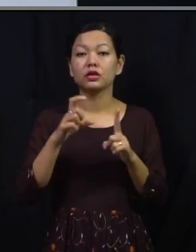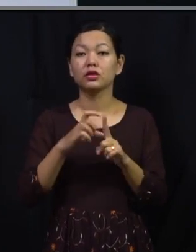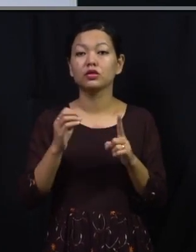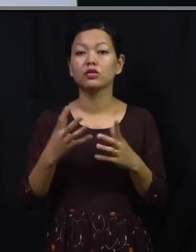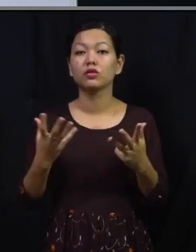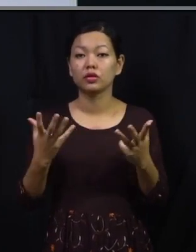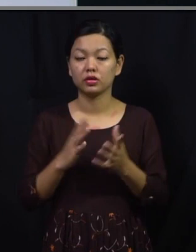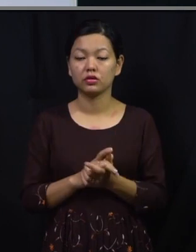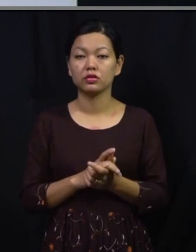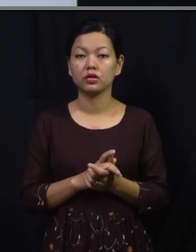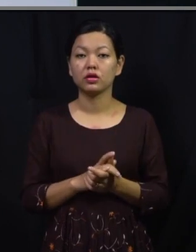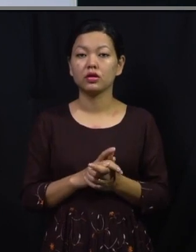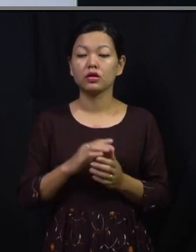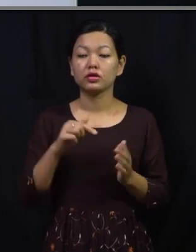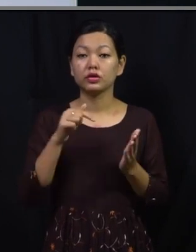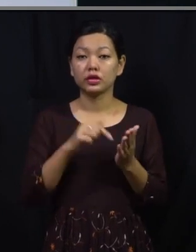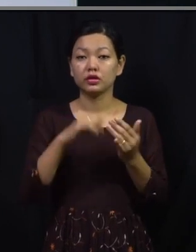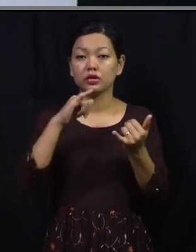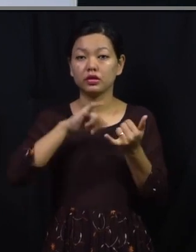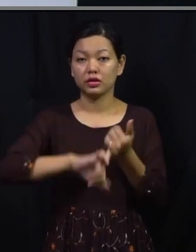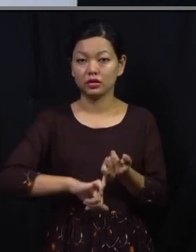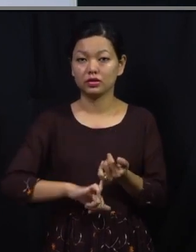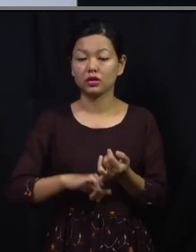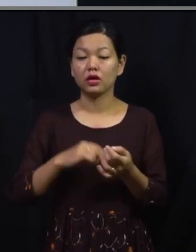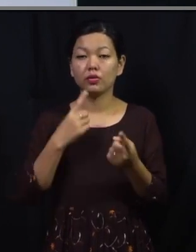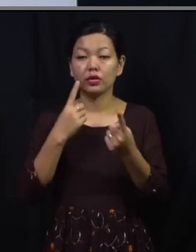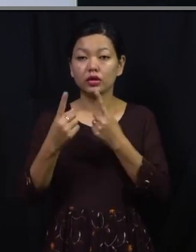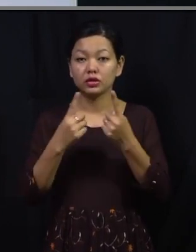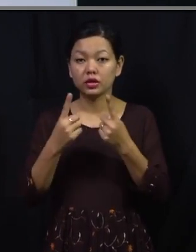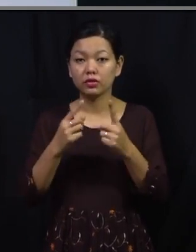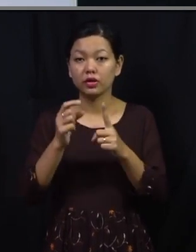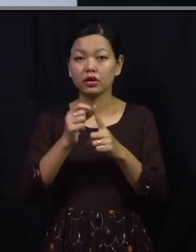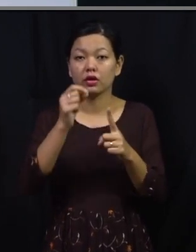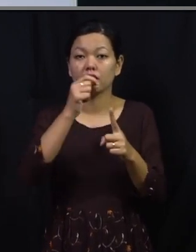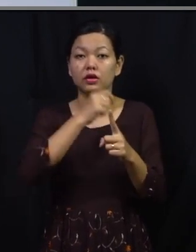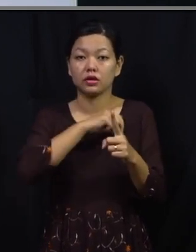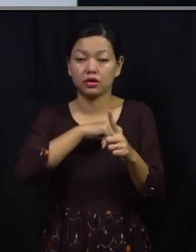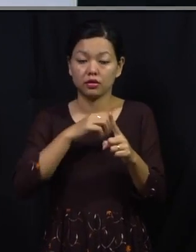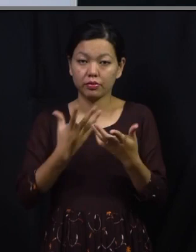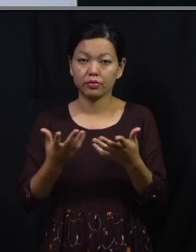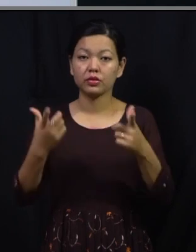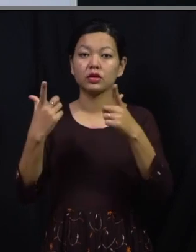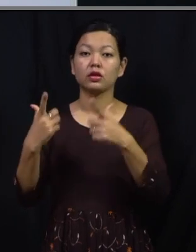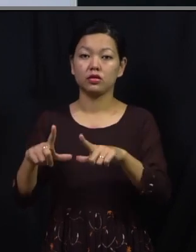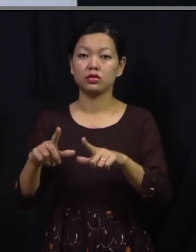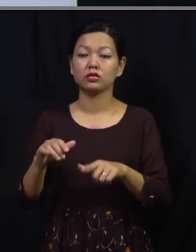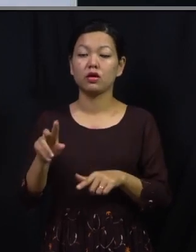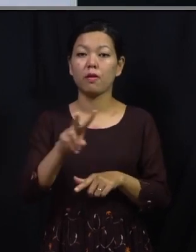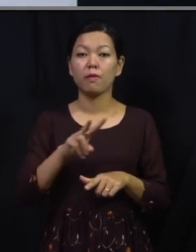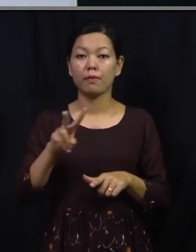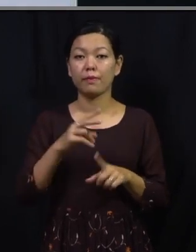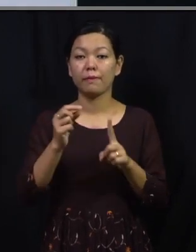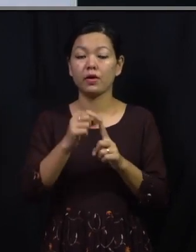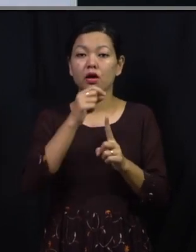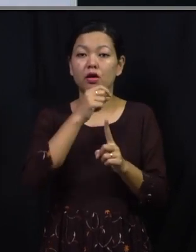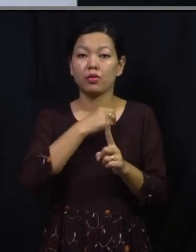we come up with an income statement that is known as trading and profit and loss account. Here we know the